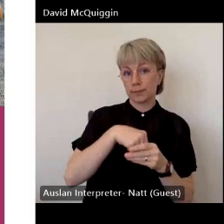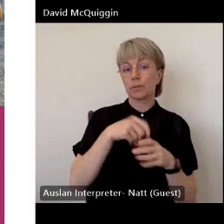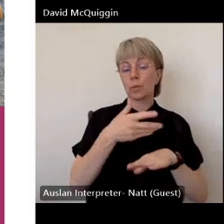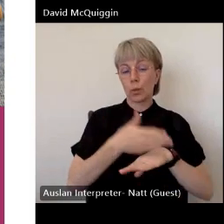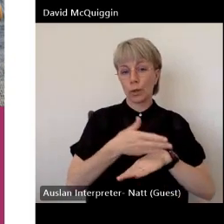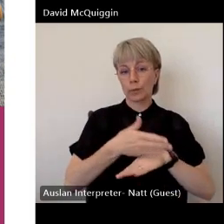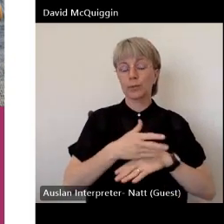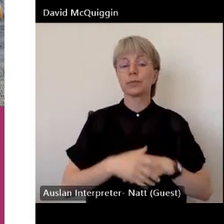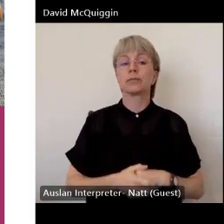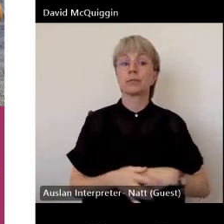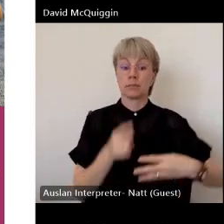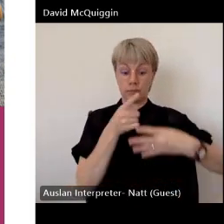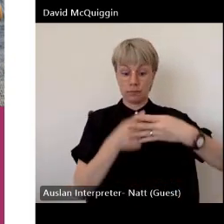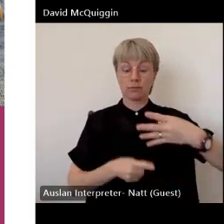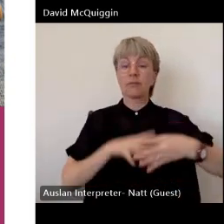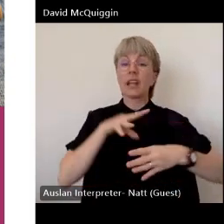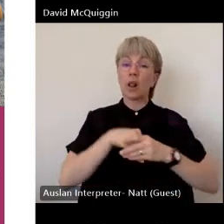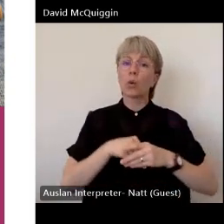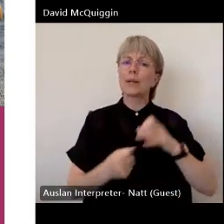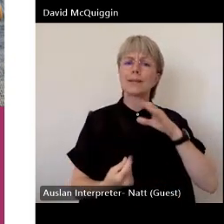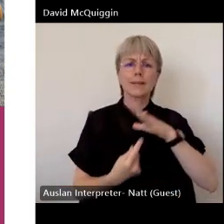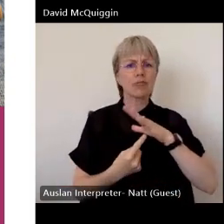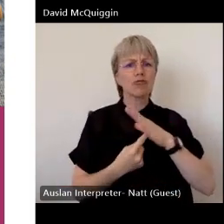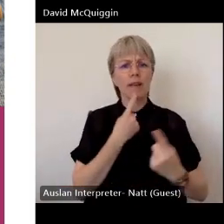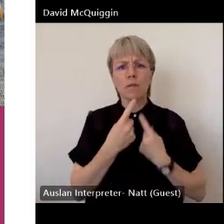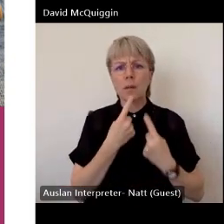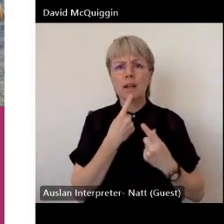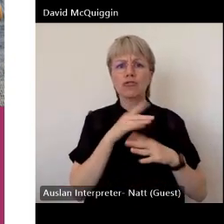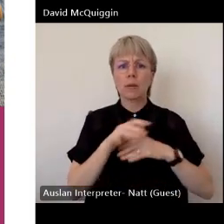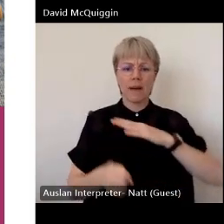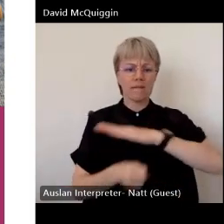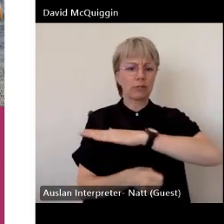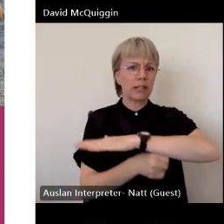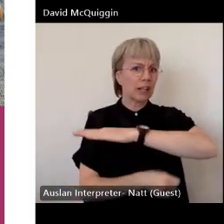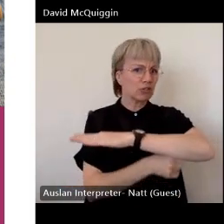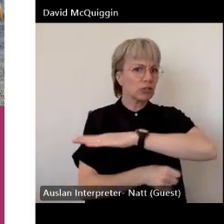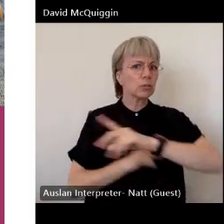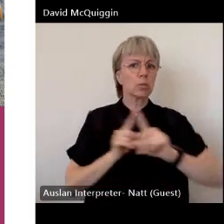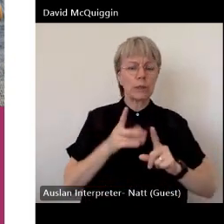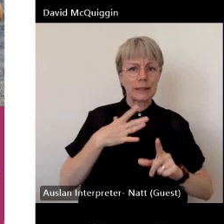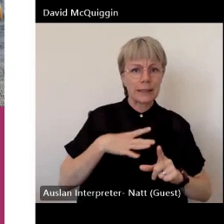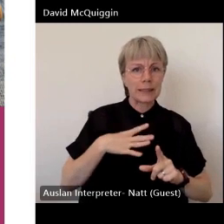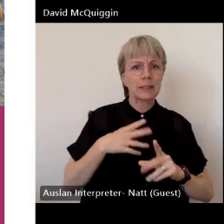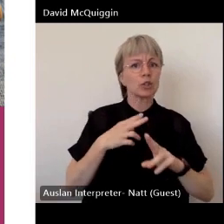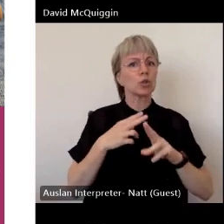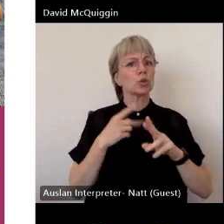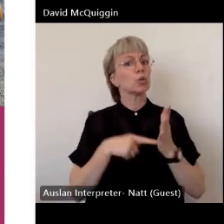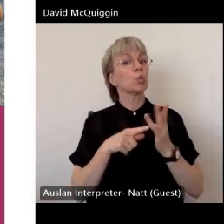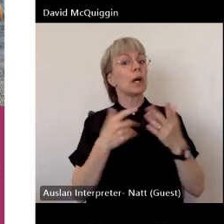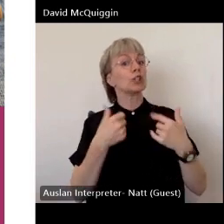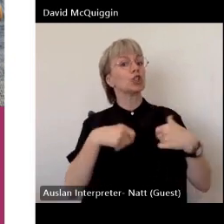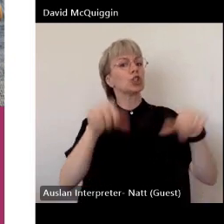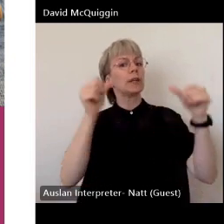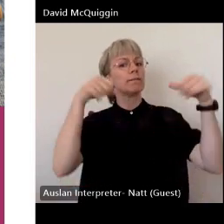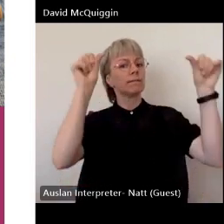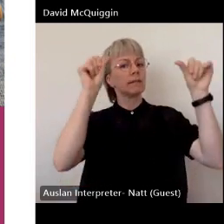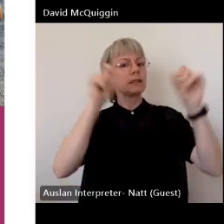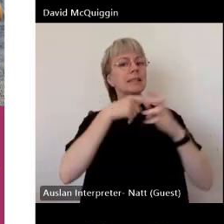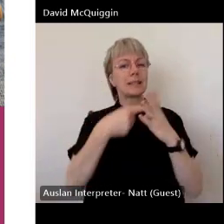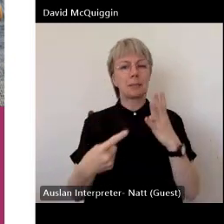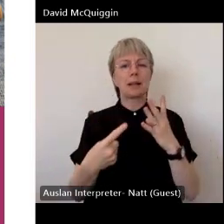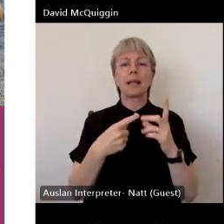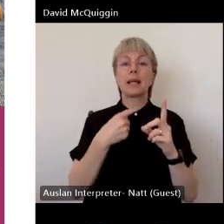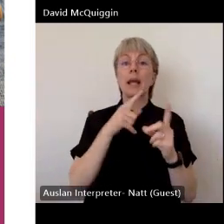all include essential information on the foundational elements that will enable the achievement of disability employment